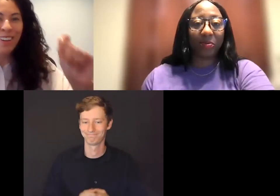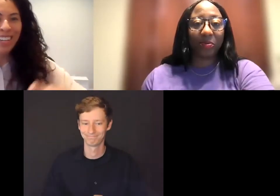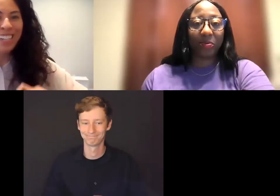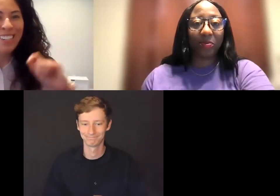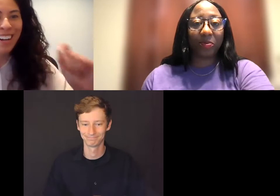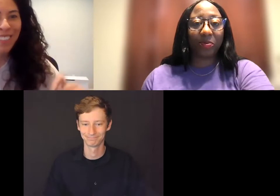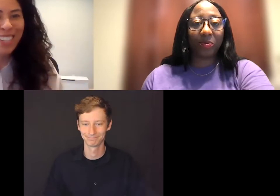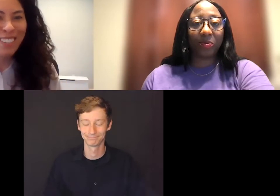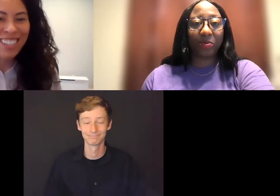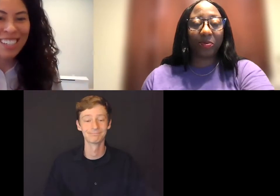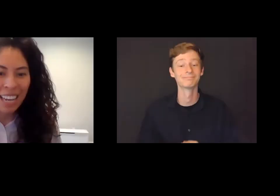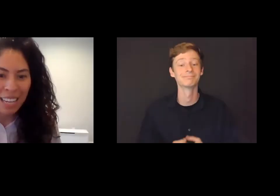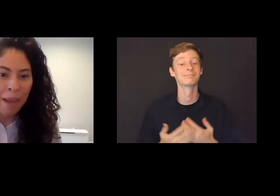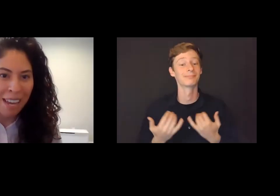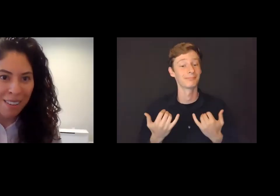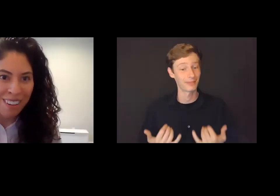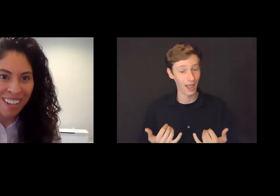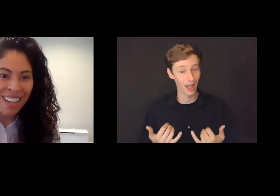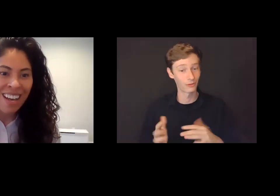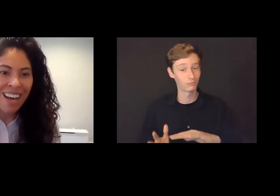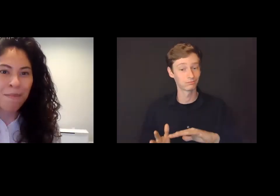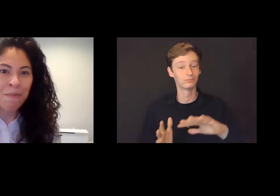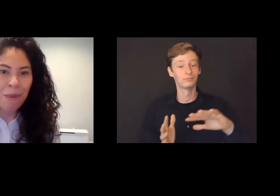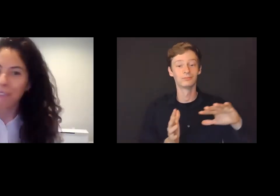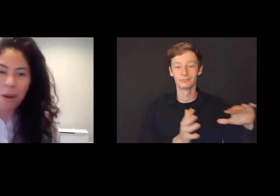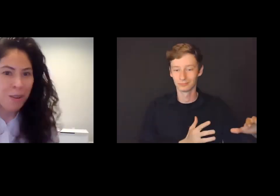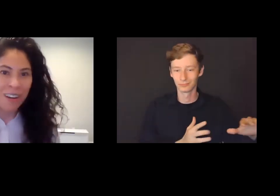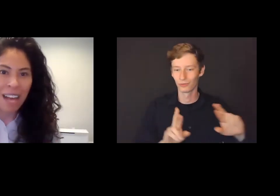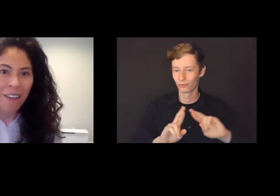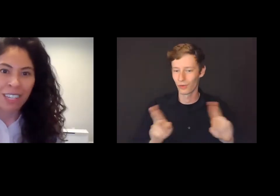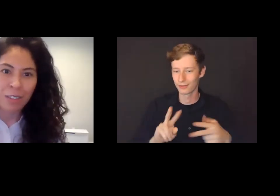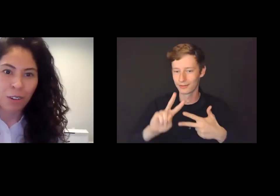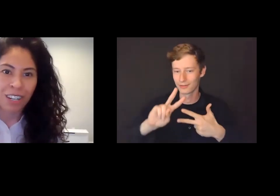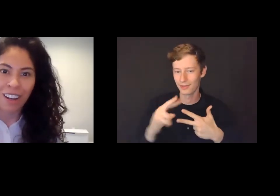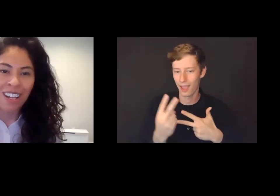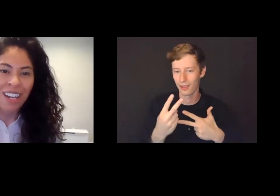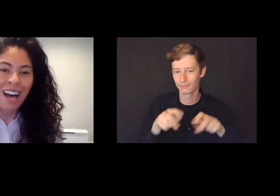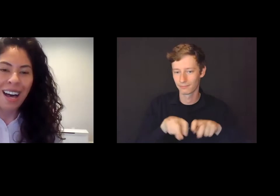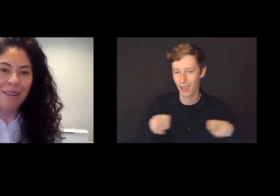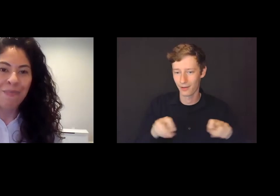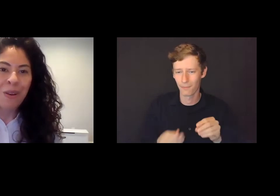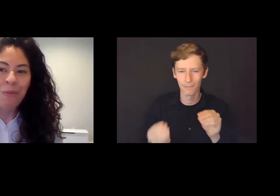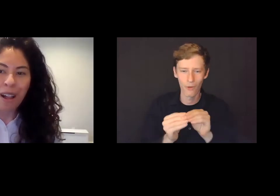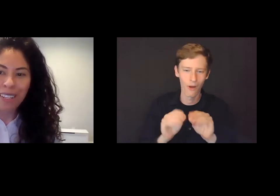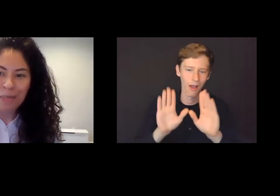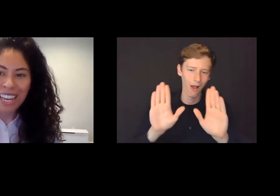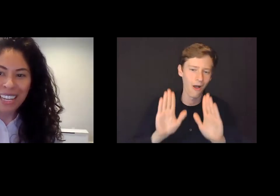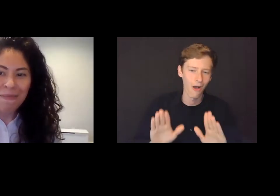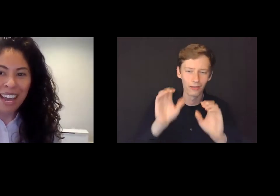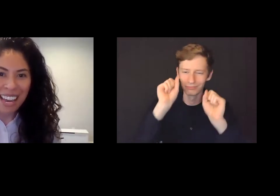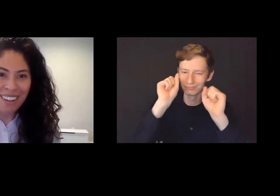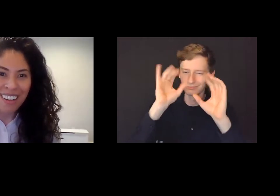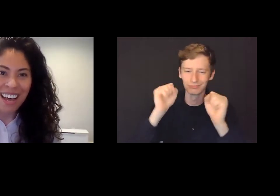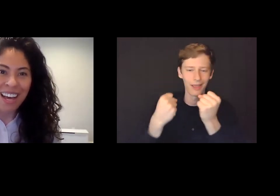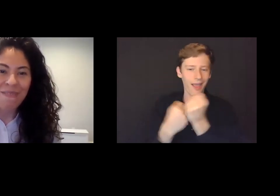were slowly going to turn it over to our second panel. I have more incredible advocates for y'all. Welcome,